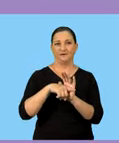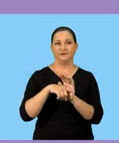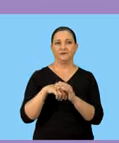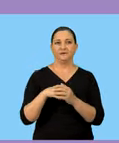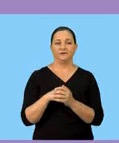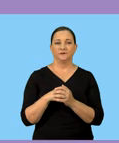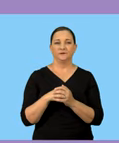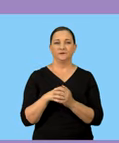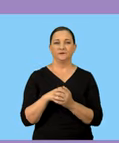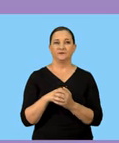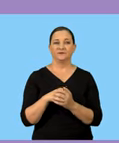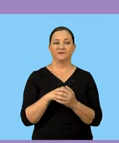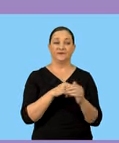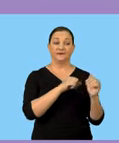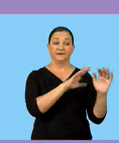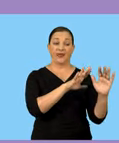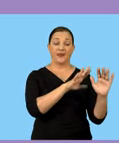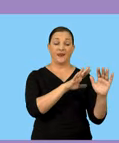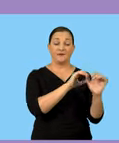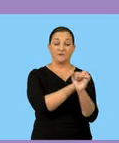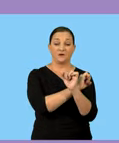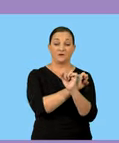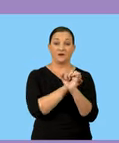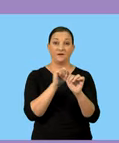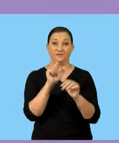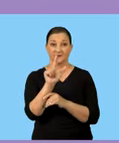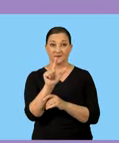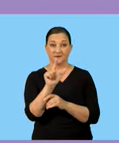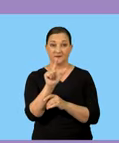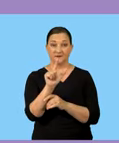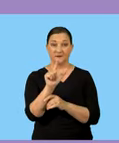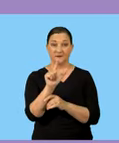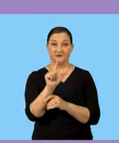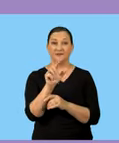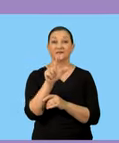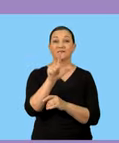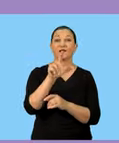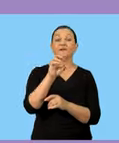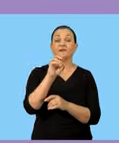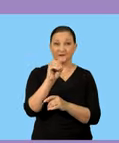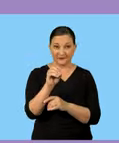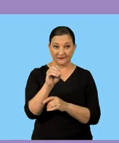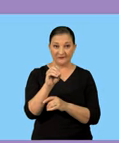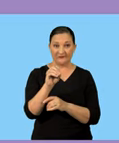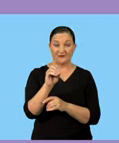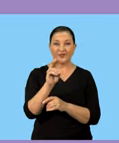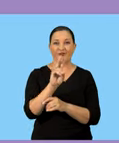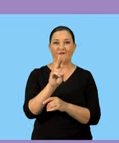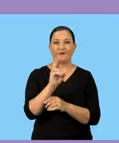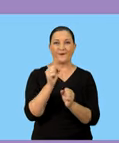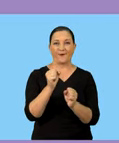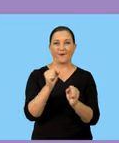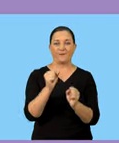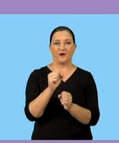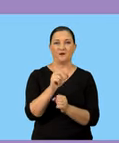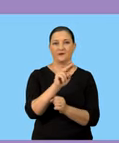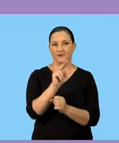minus, then it's going to say 10 multiplied by 7. That is 70, and the